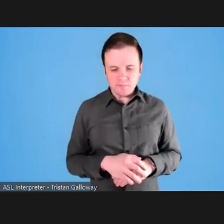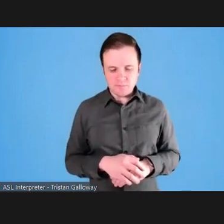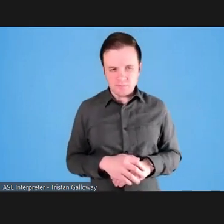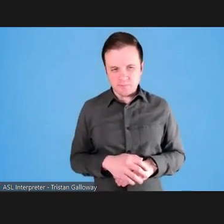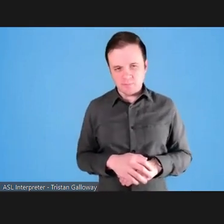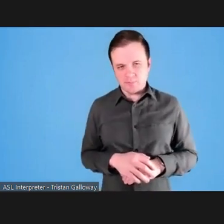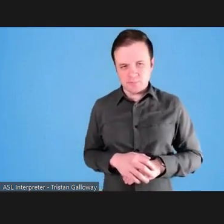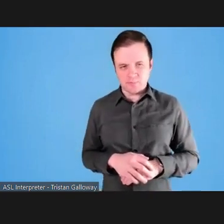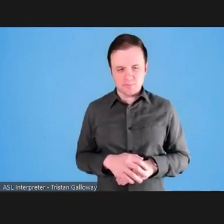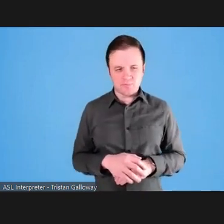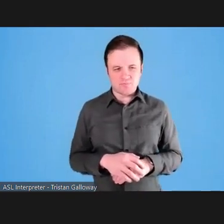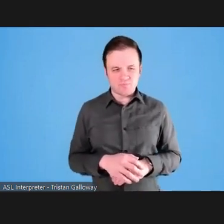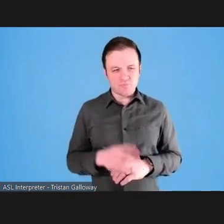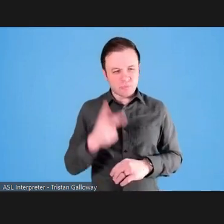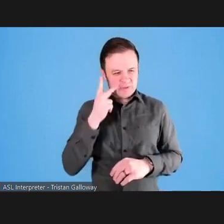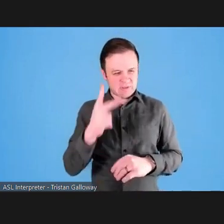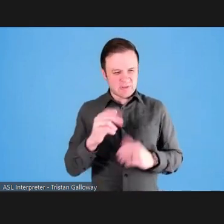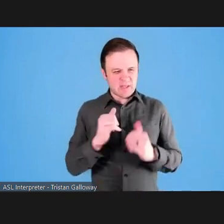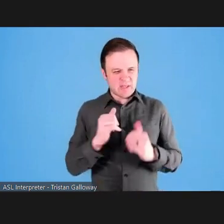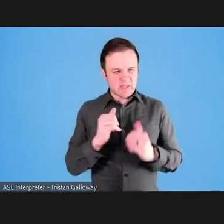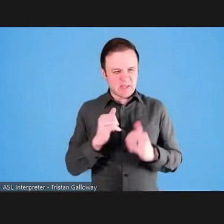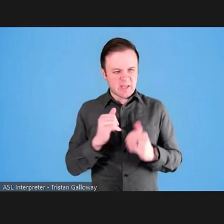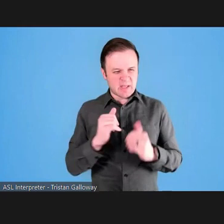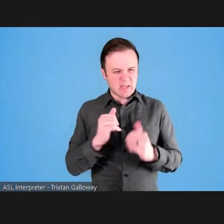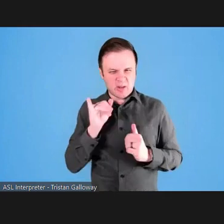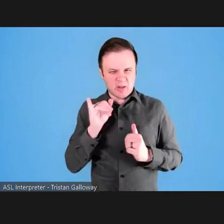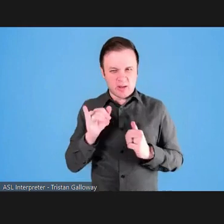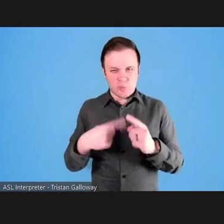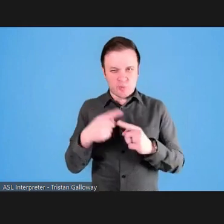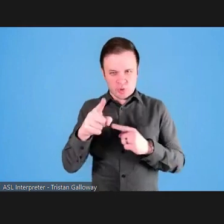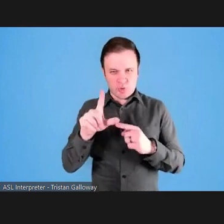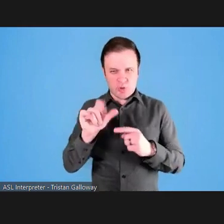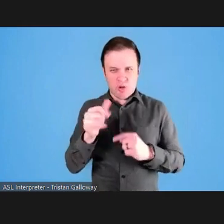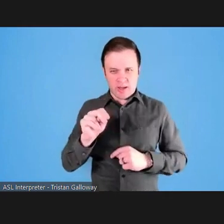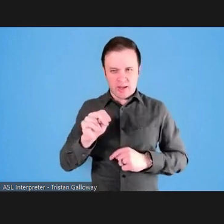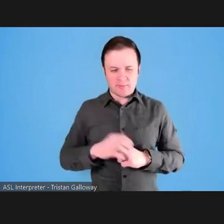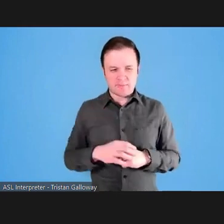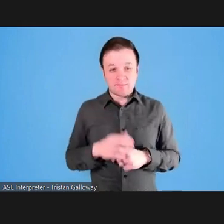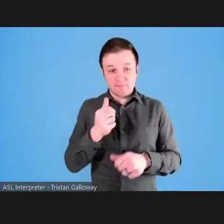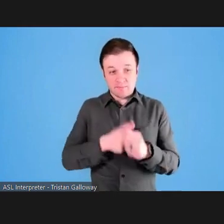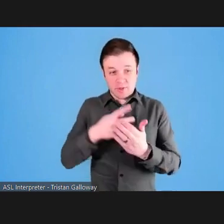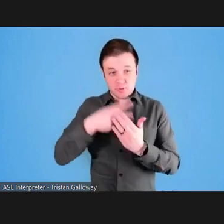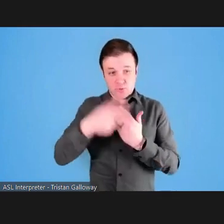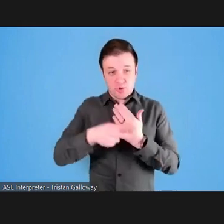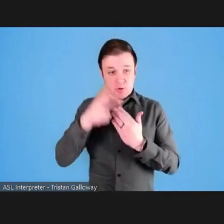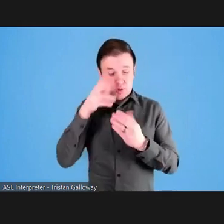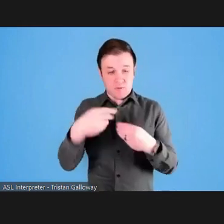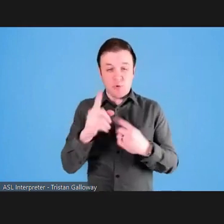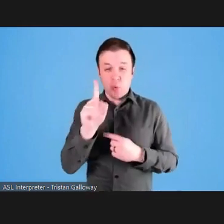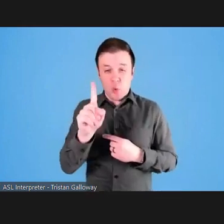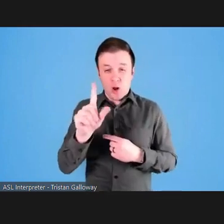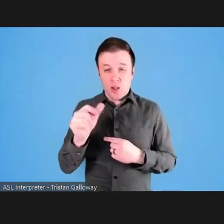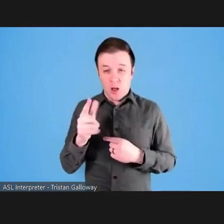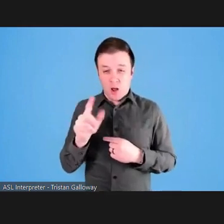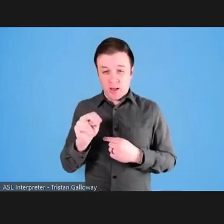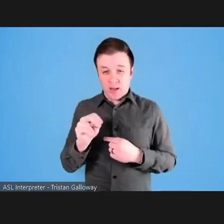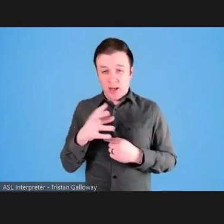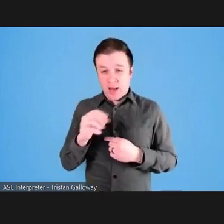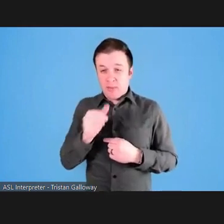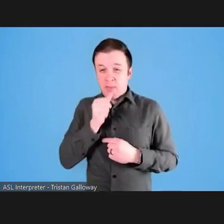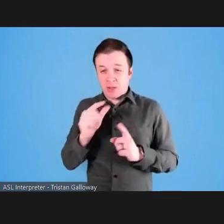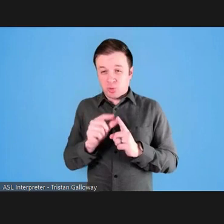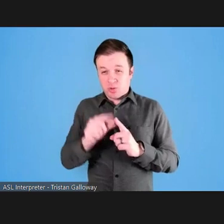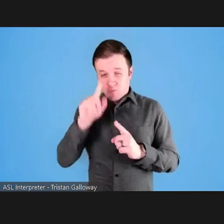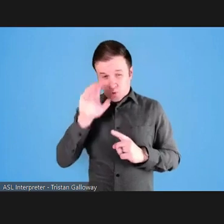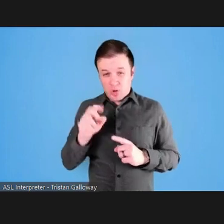so you can see how Strata will look when you log in. Each of your programs will get one login and password for your EHDI program to